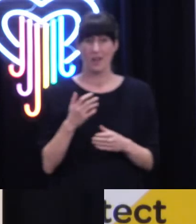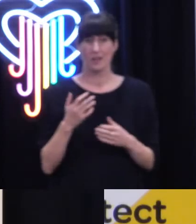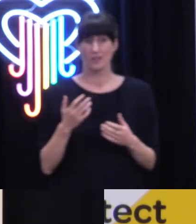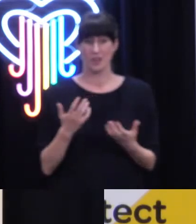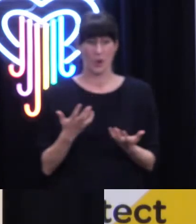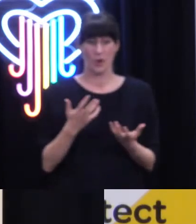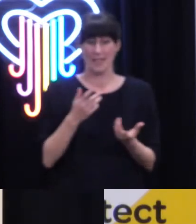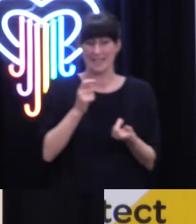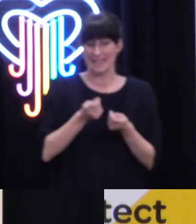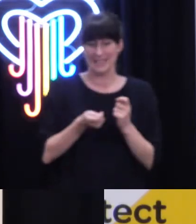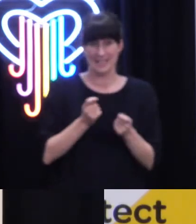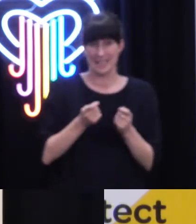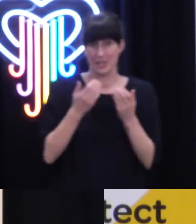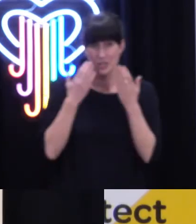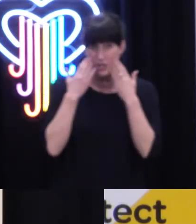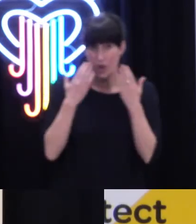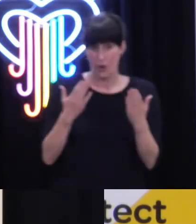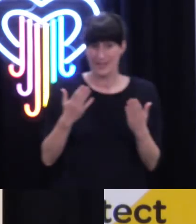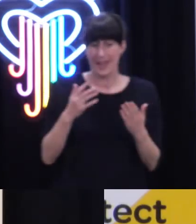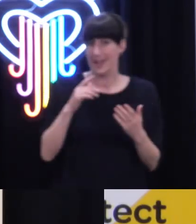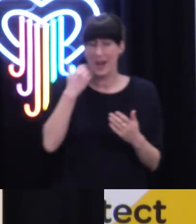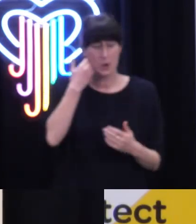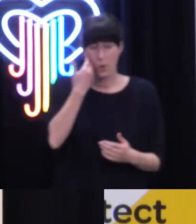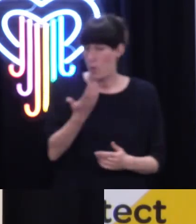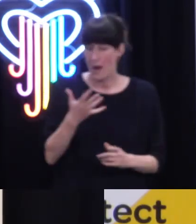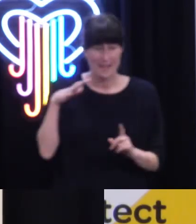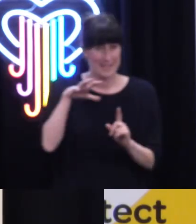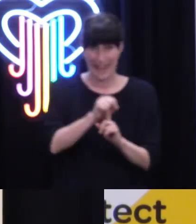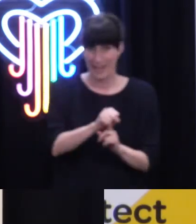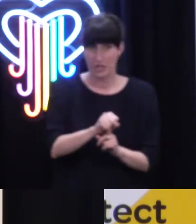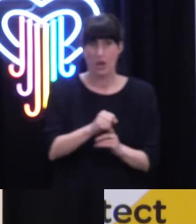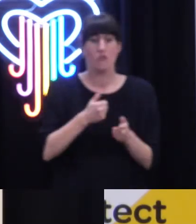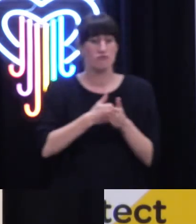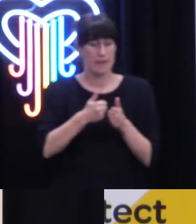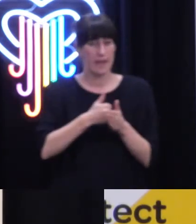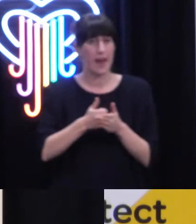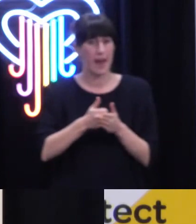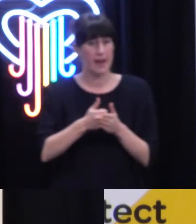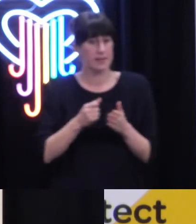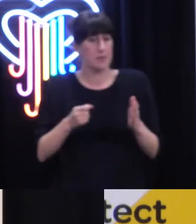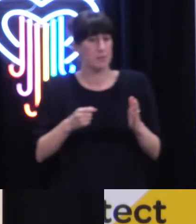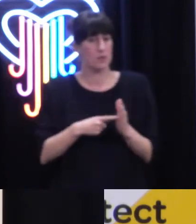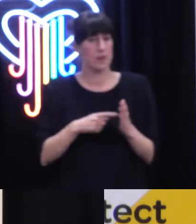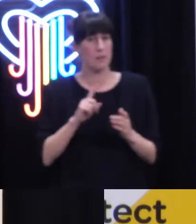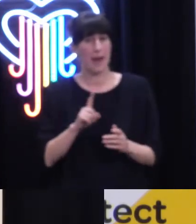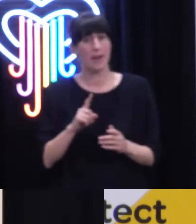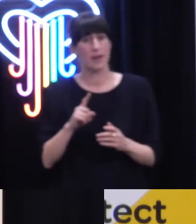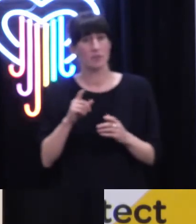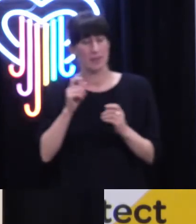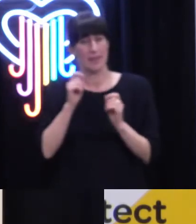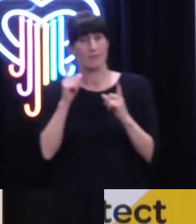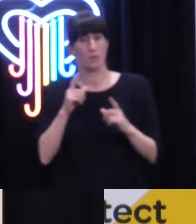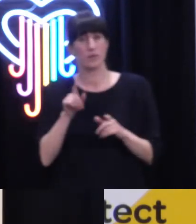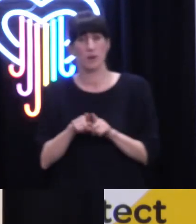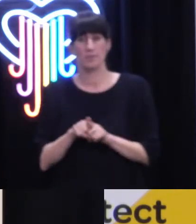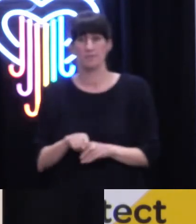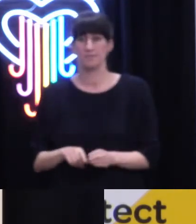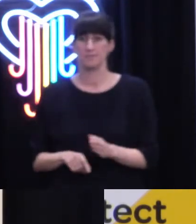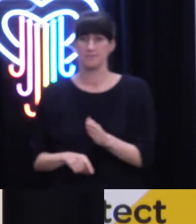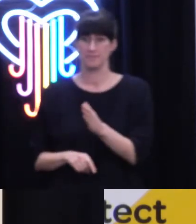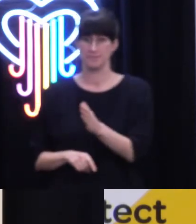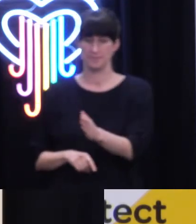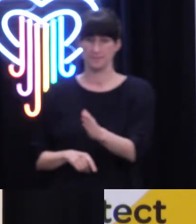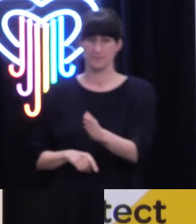side, it won't necessarily capture everything. Regular surveillance testing, yes, is important, but caution is too. Moving to 100 people in cafes